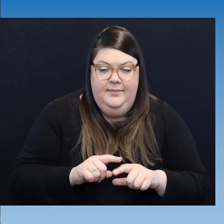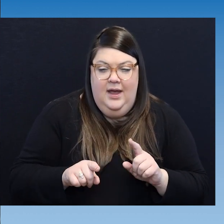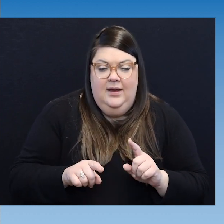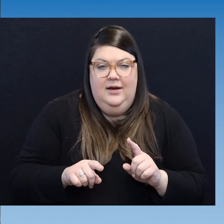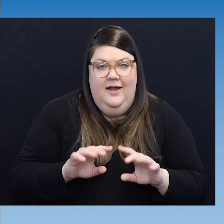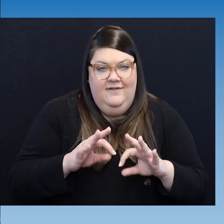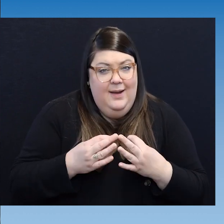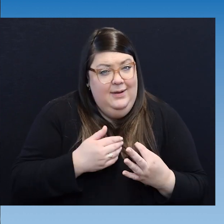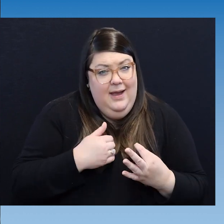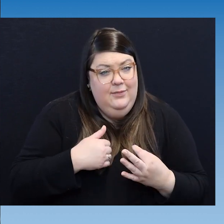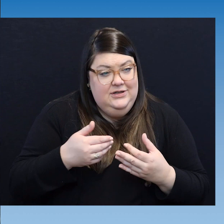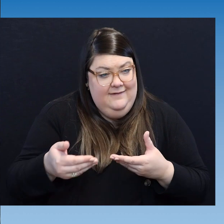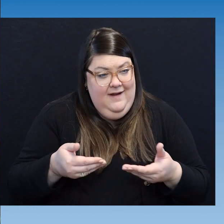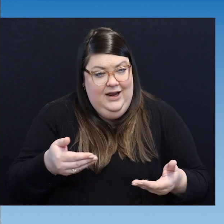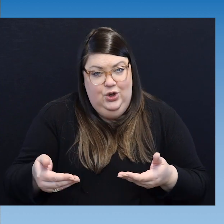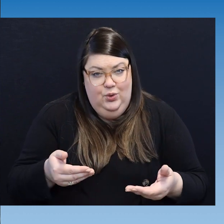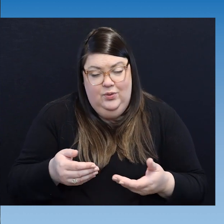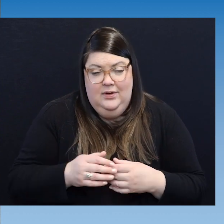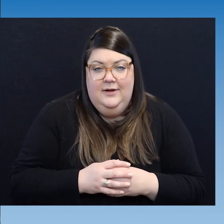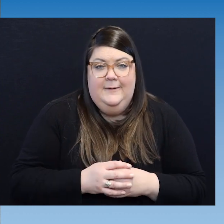time and family members invite you.